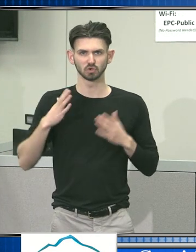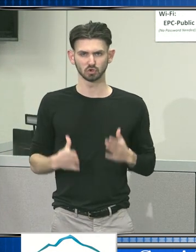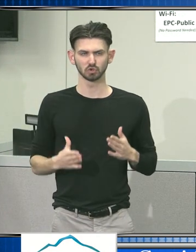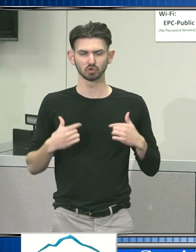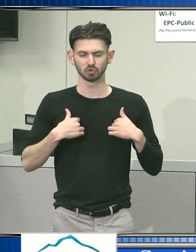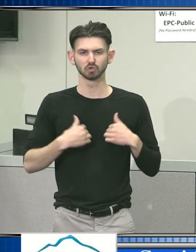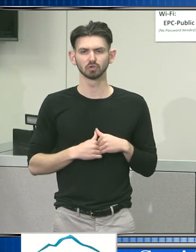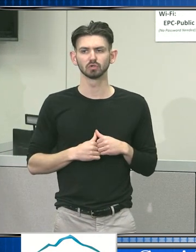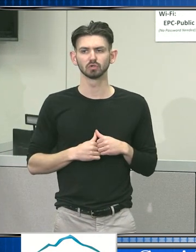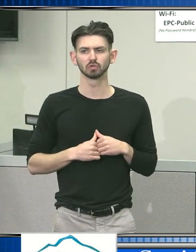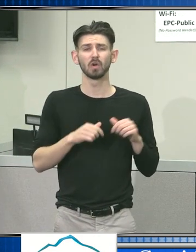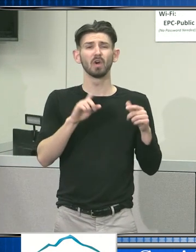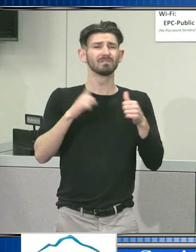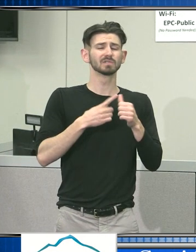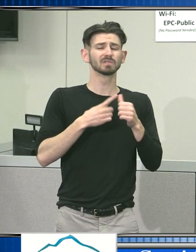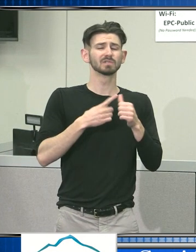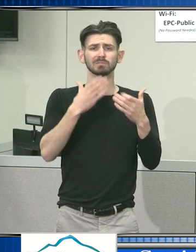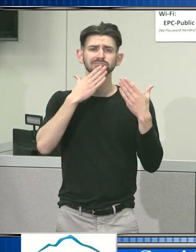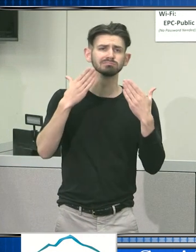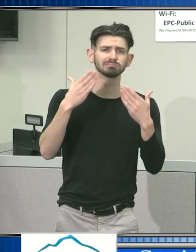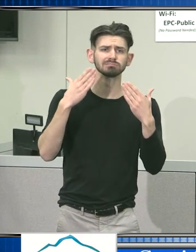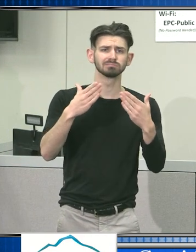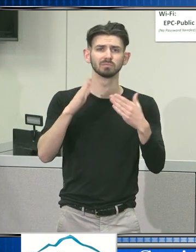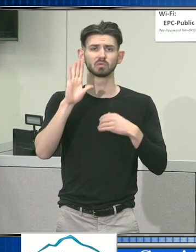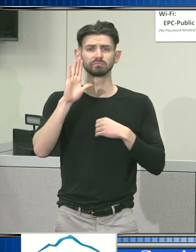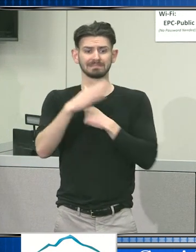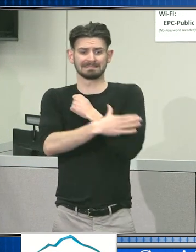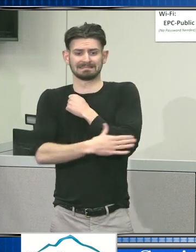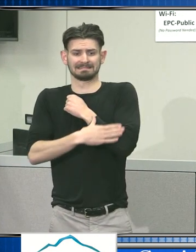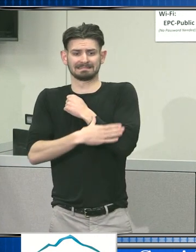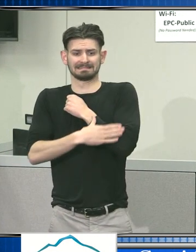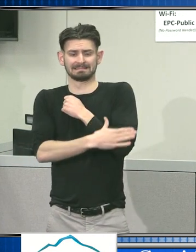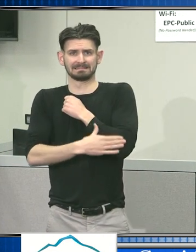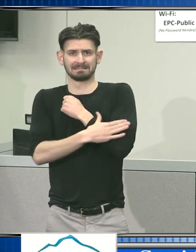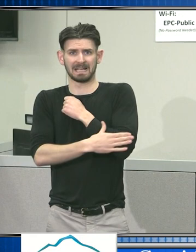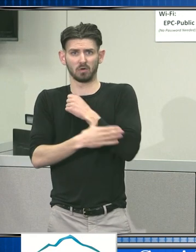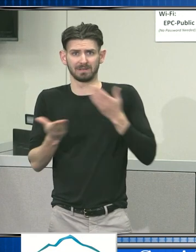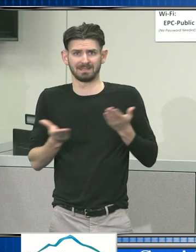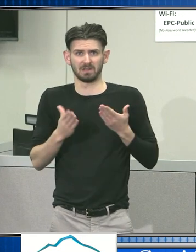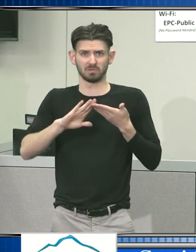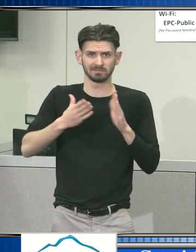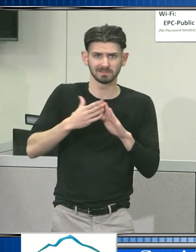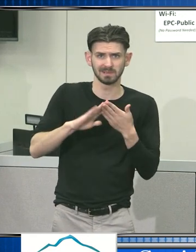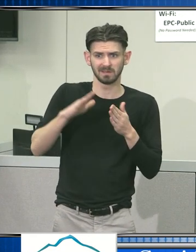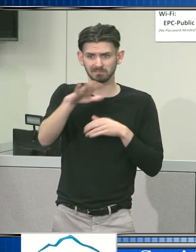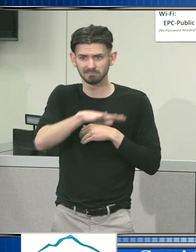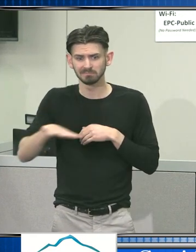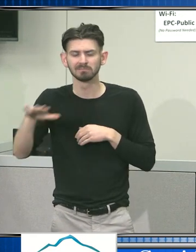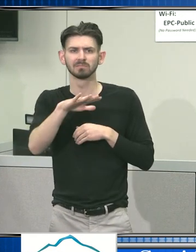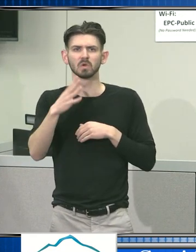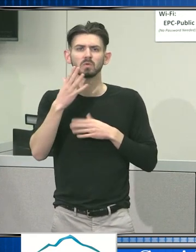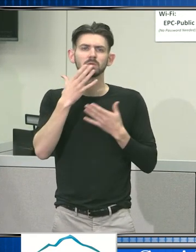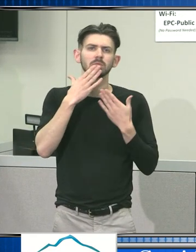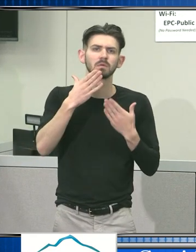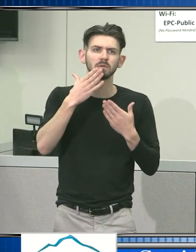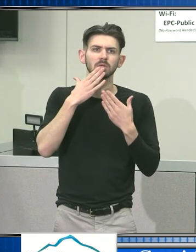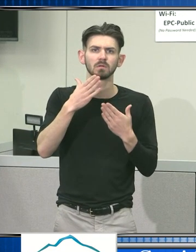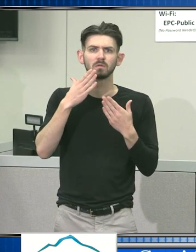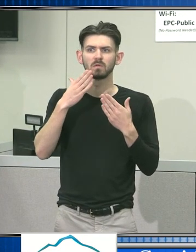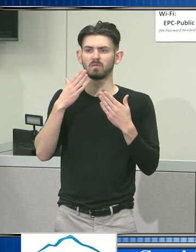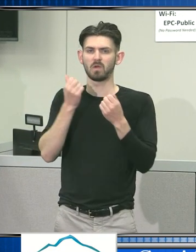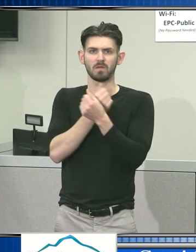the citizens of El Paso County for their patience and understanding as we move forward through the issues associated